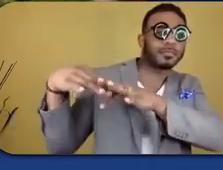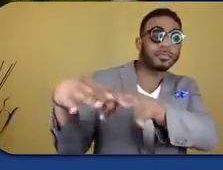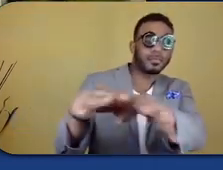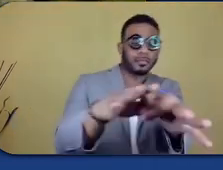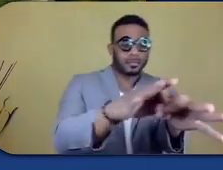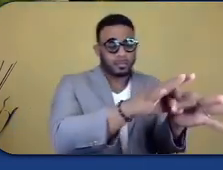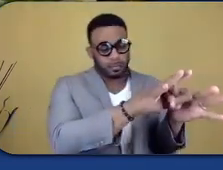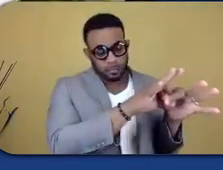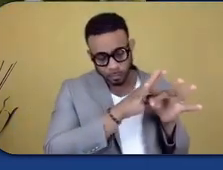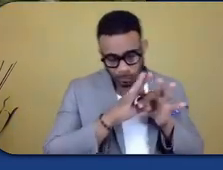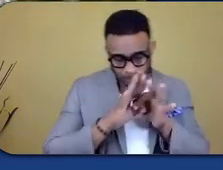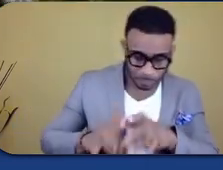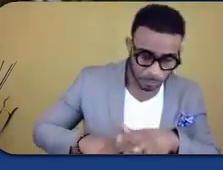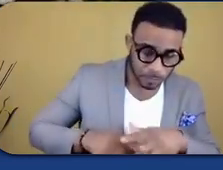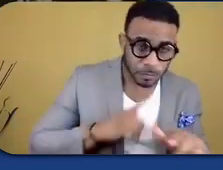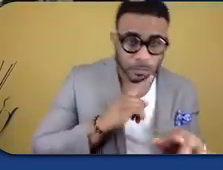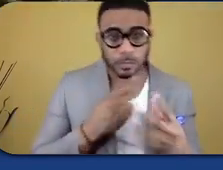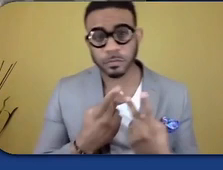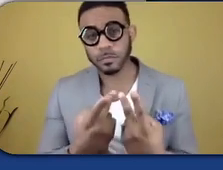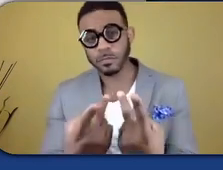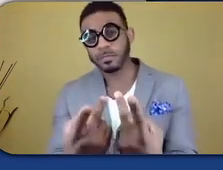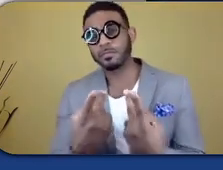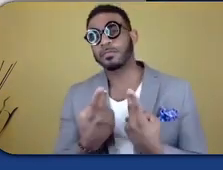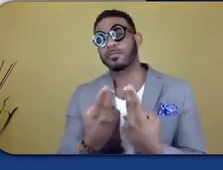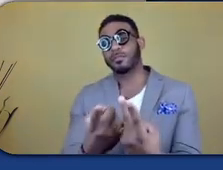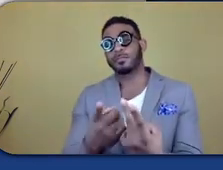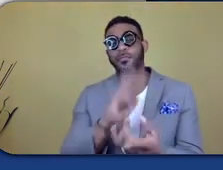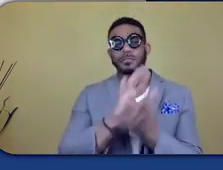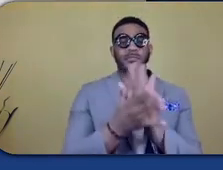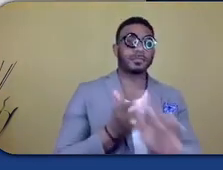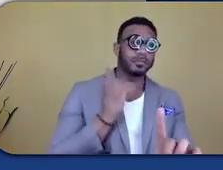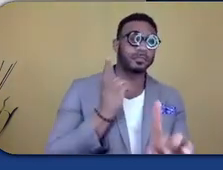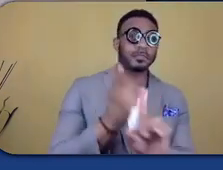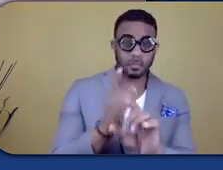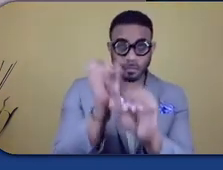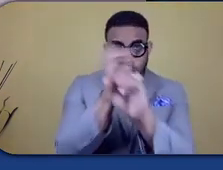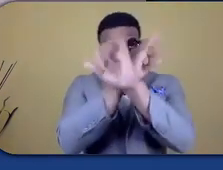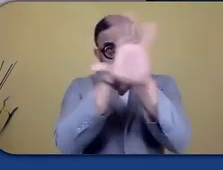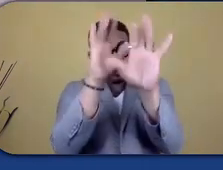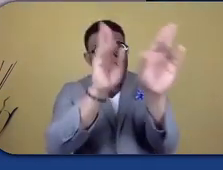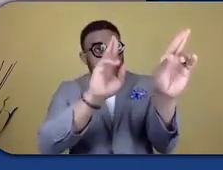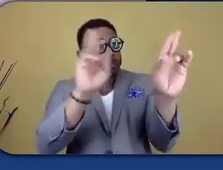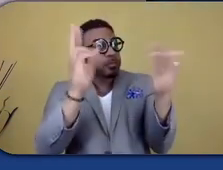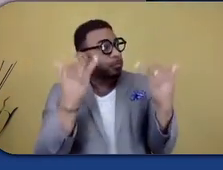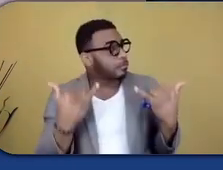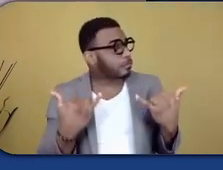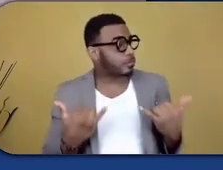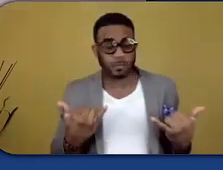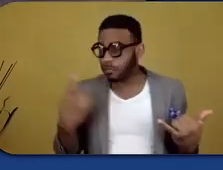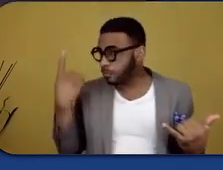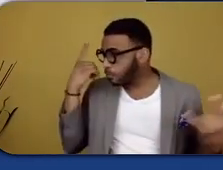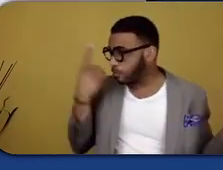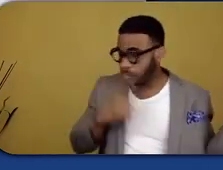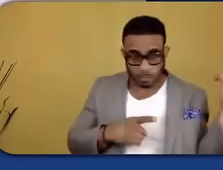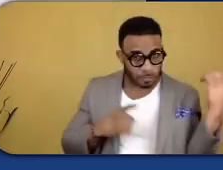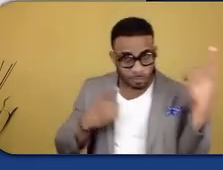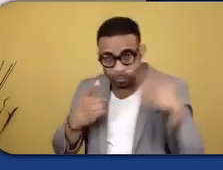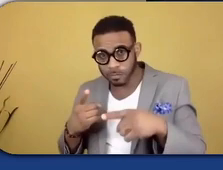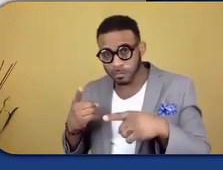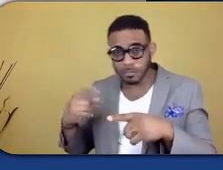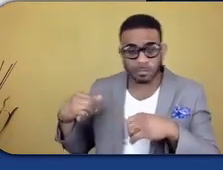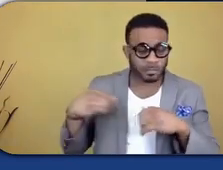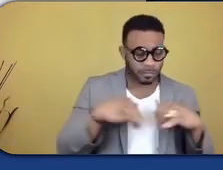strength. You and I, we are the change. It's about time. Better stay conscious, whoa, whoa, and